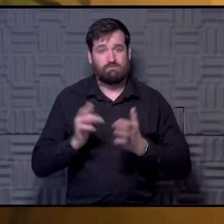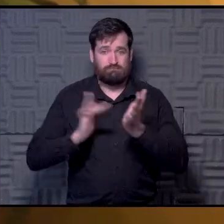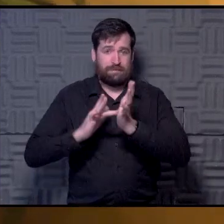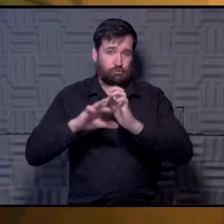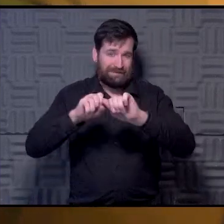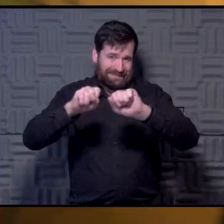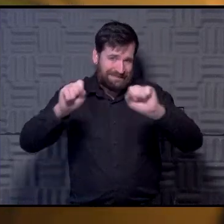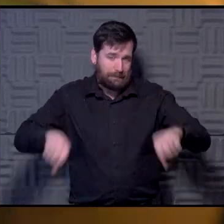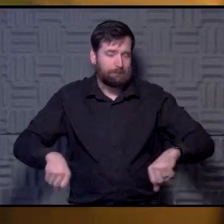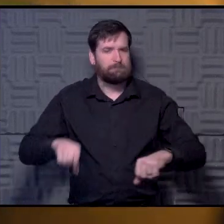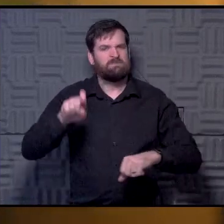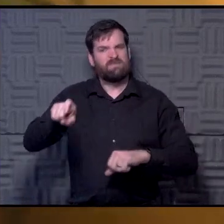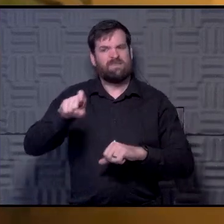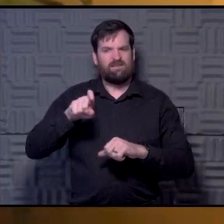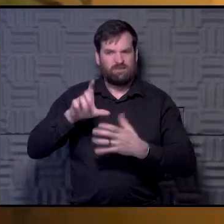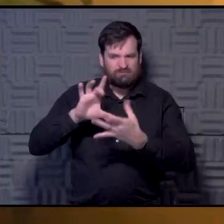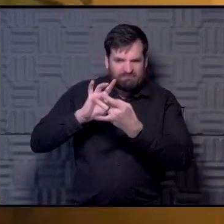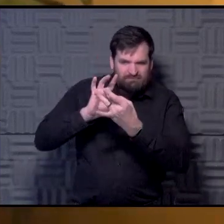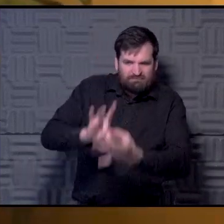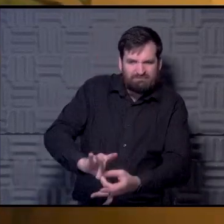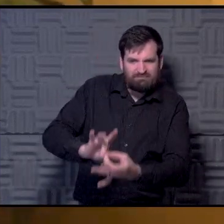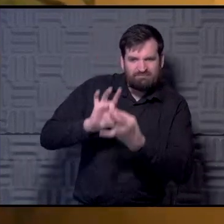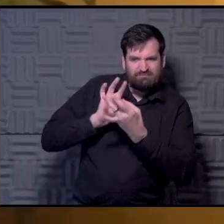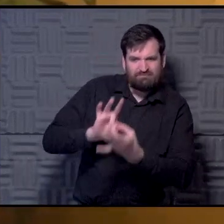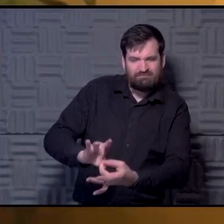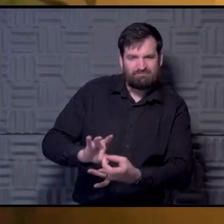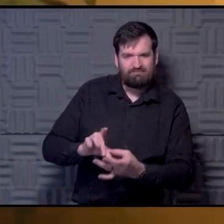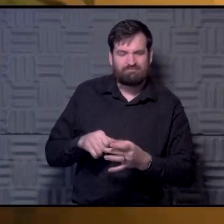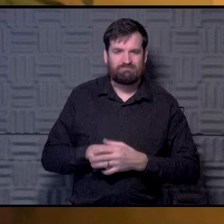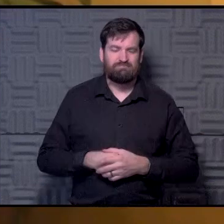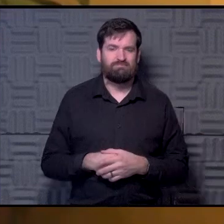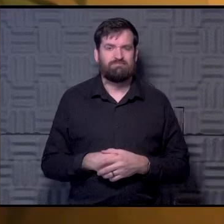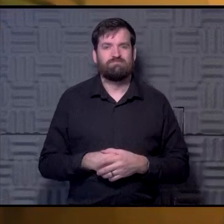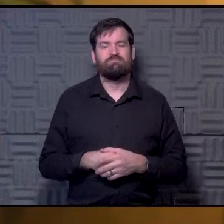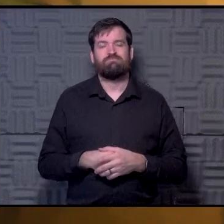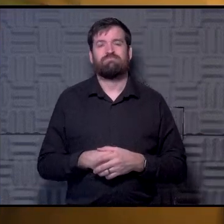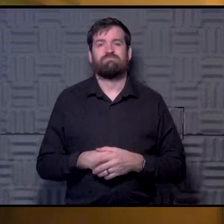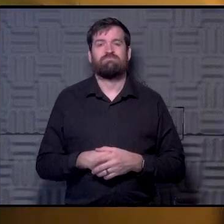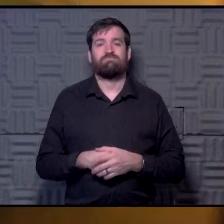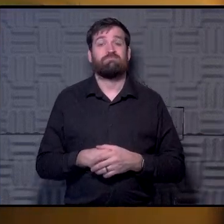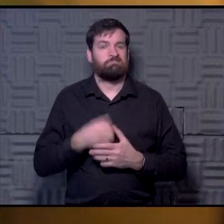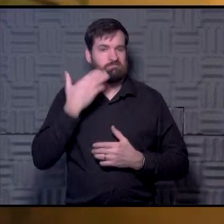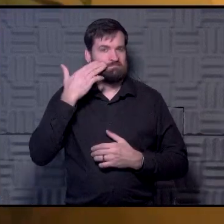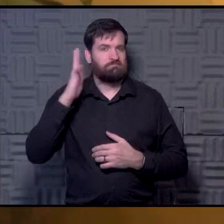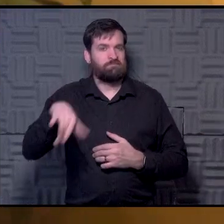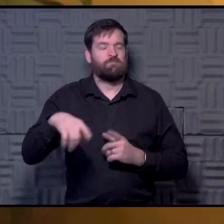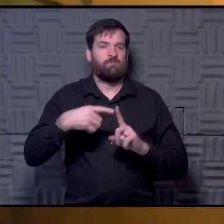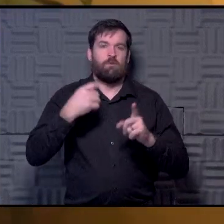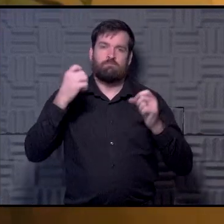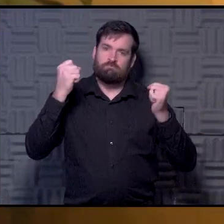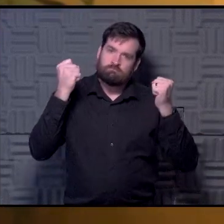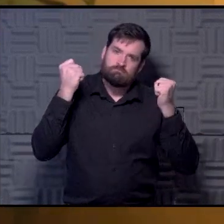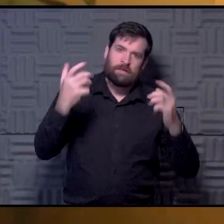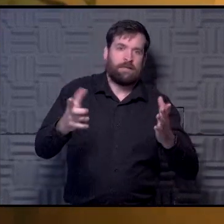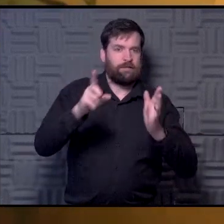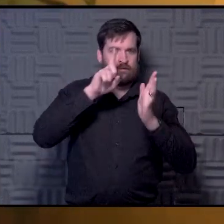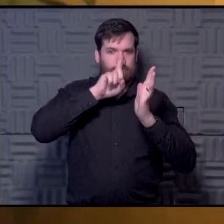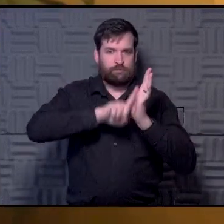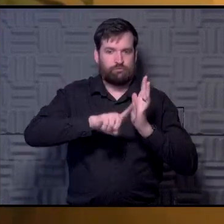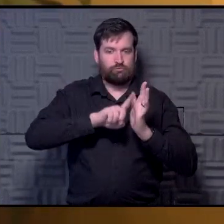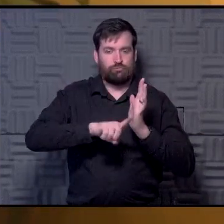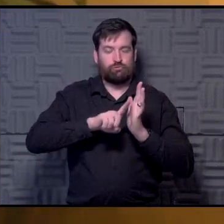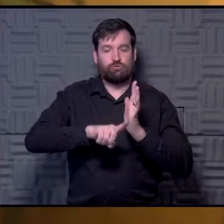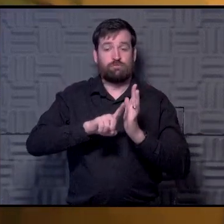have to start by getting proximate, right? Proximity breeds care. We know from an abundance of research that